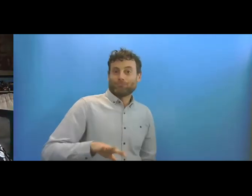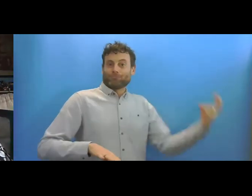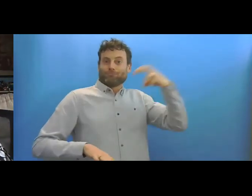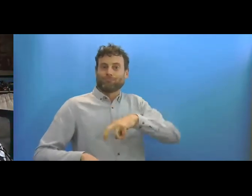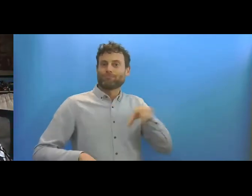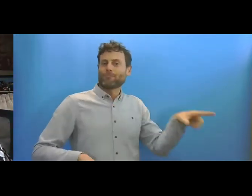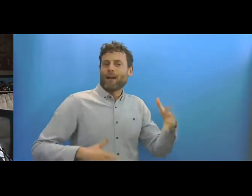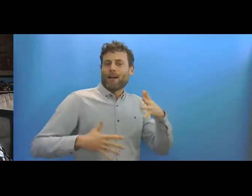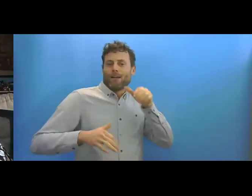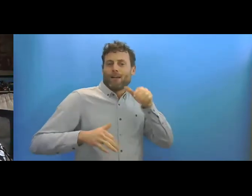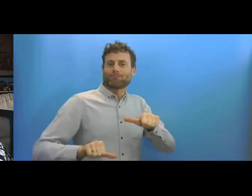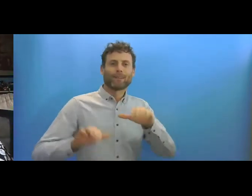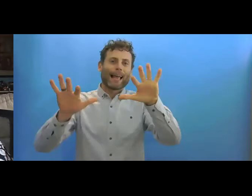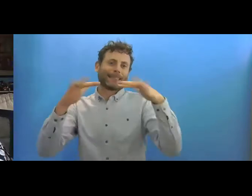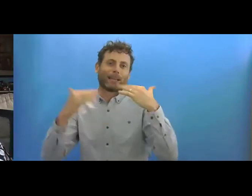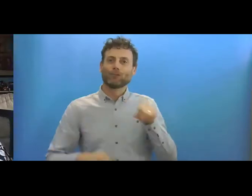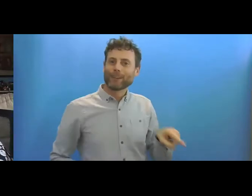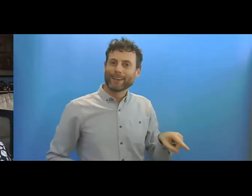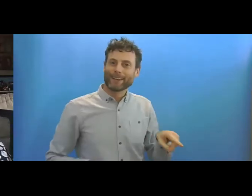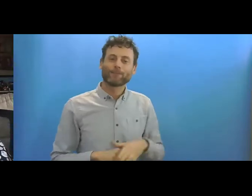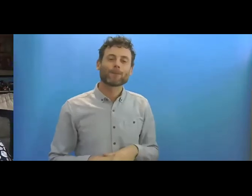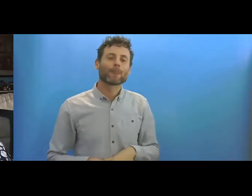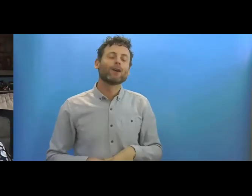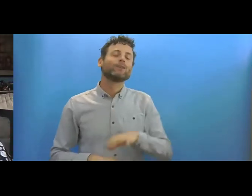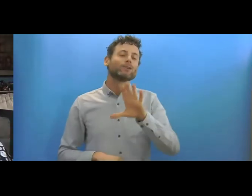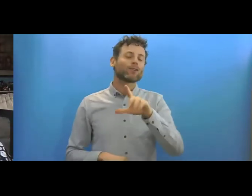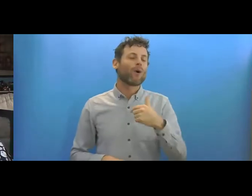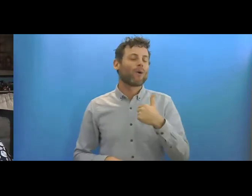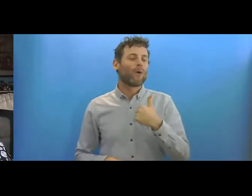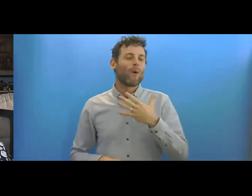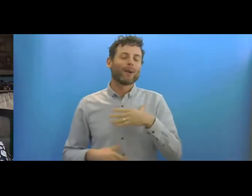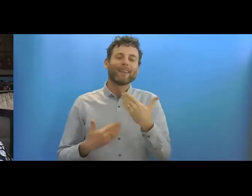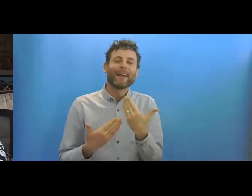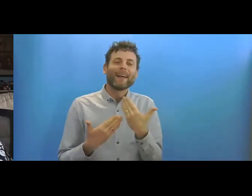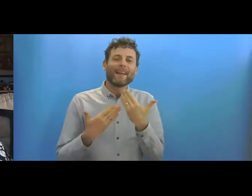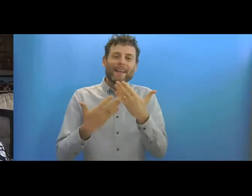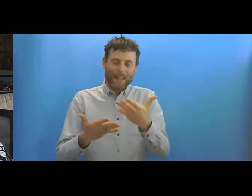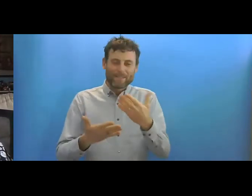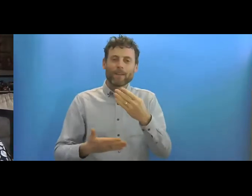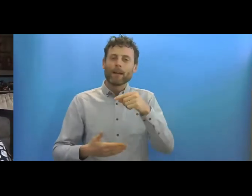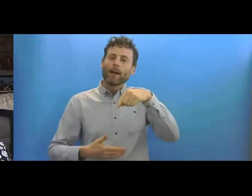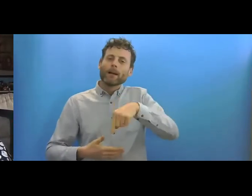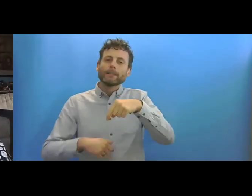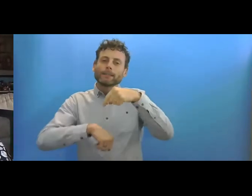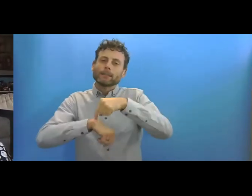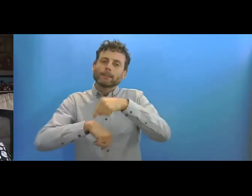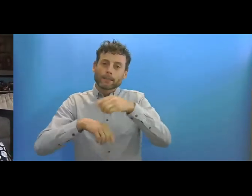to provide a little bit of space before the event started, before the festival proper started,